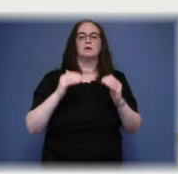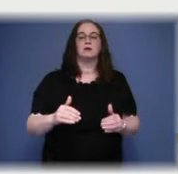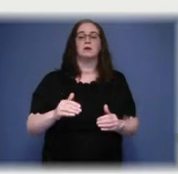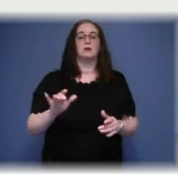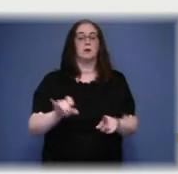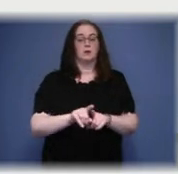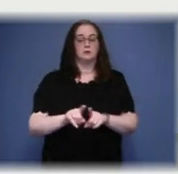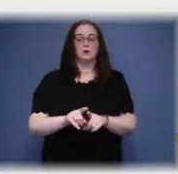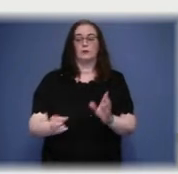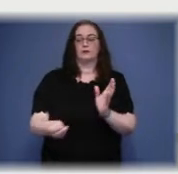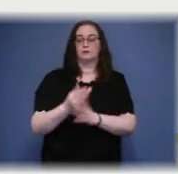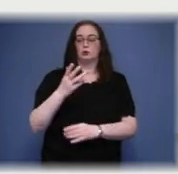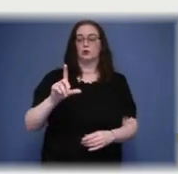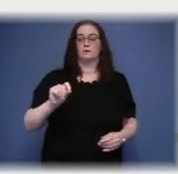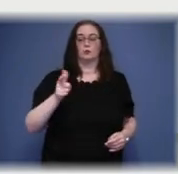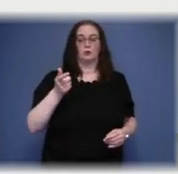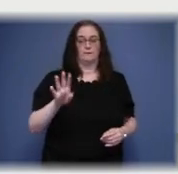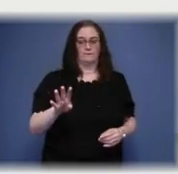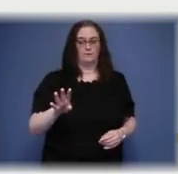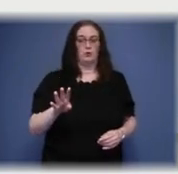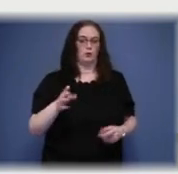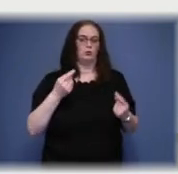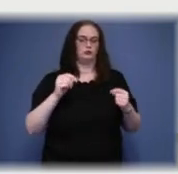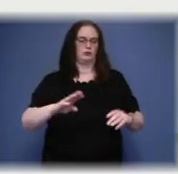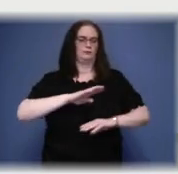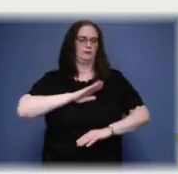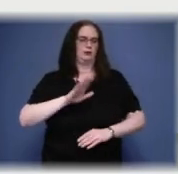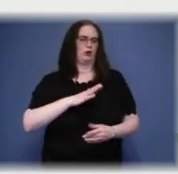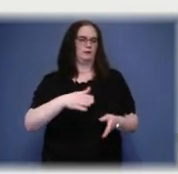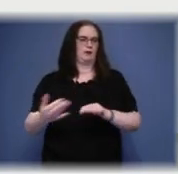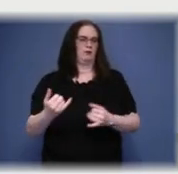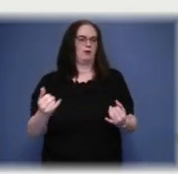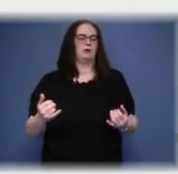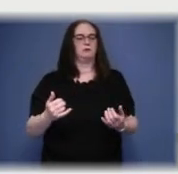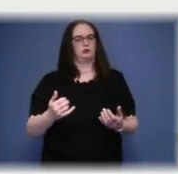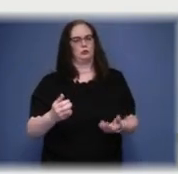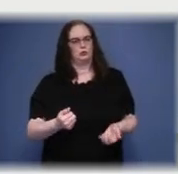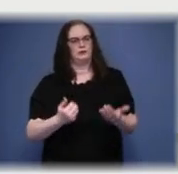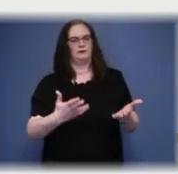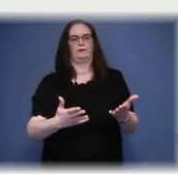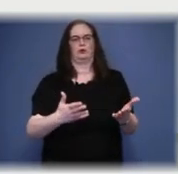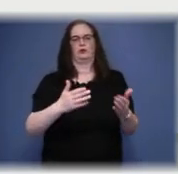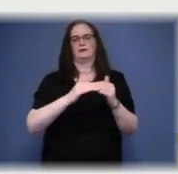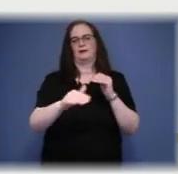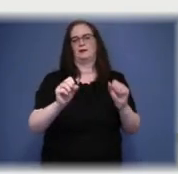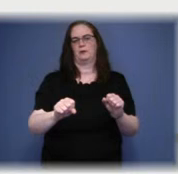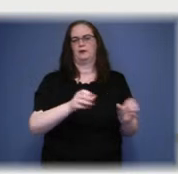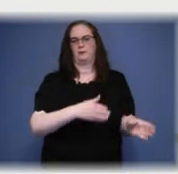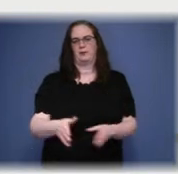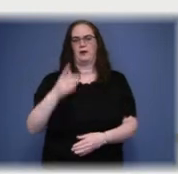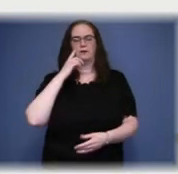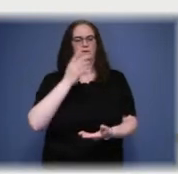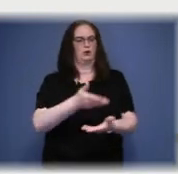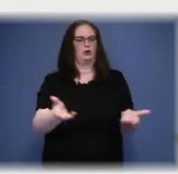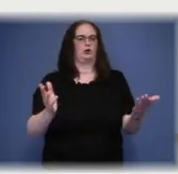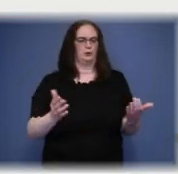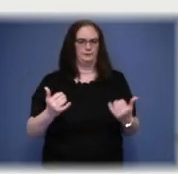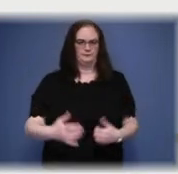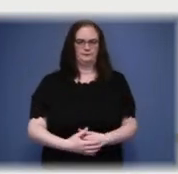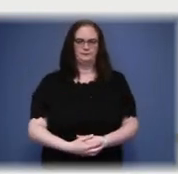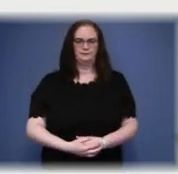the spring of 24, we were trying to meet our deadline to deliver the sustainability plan for you at this